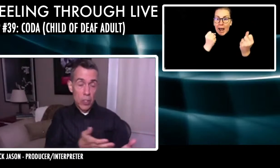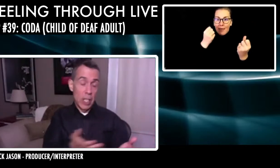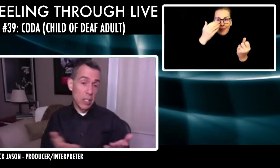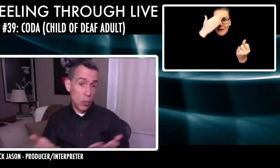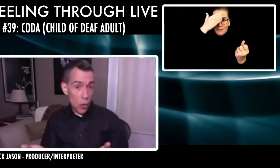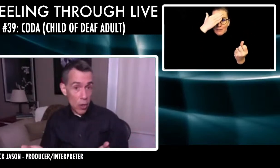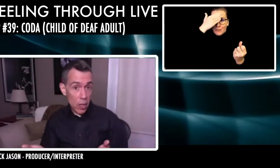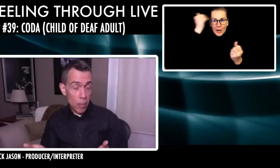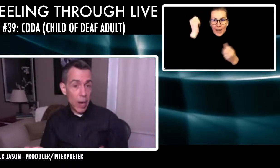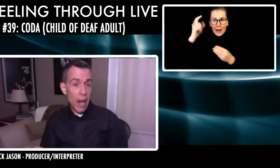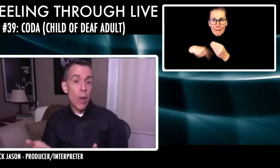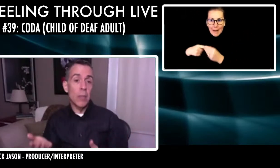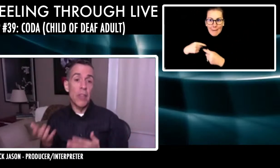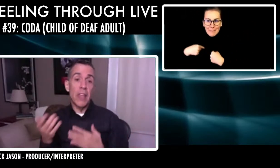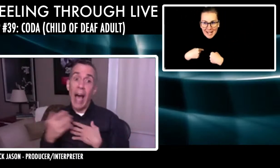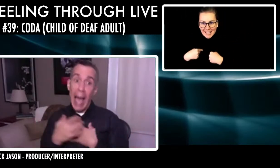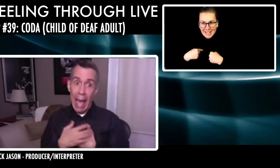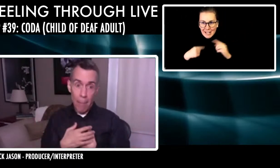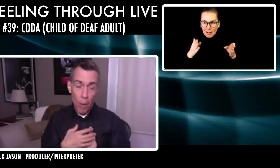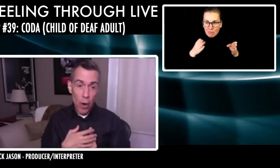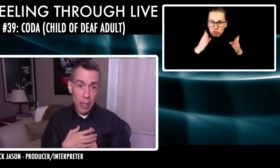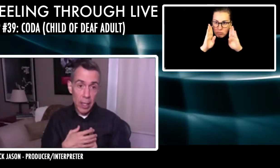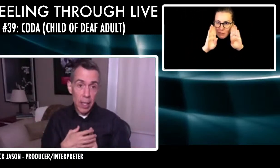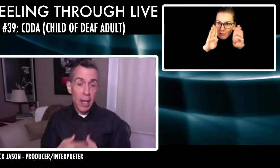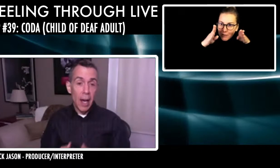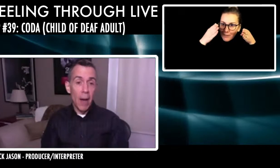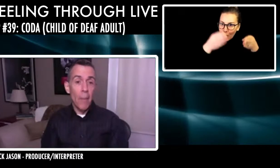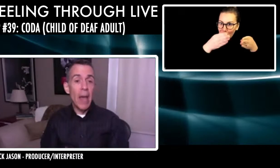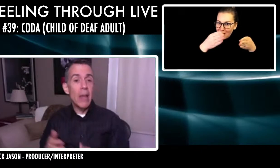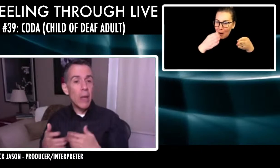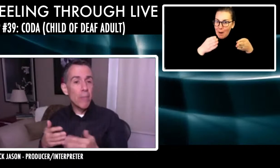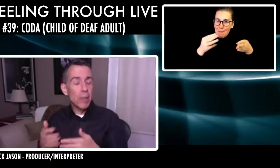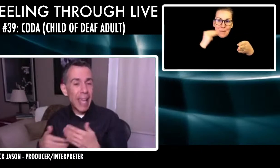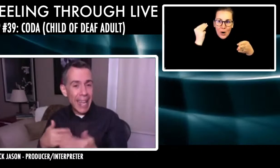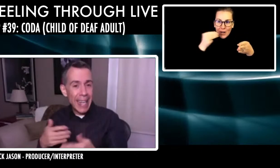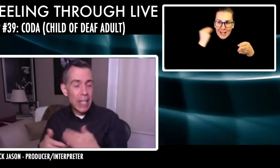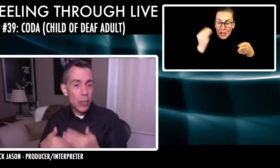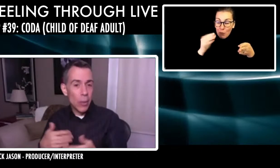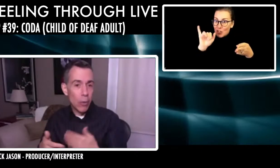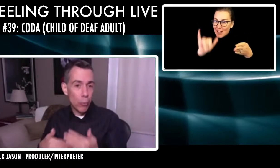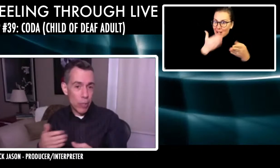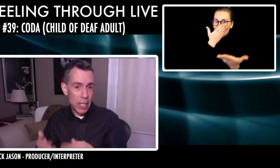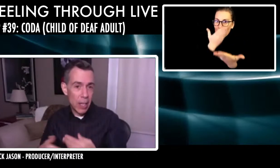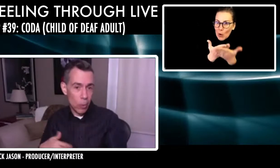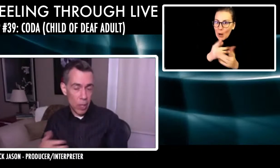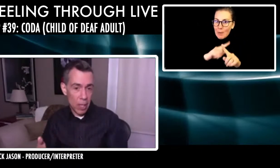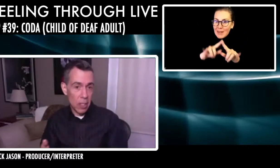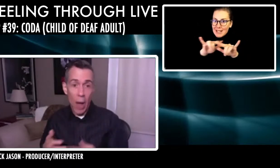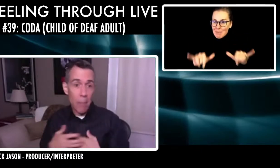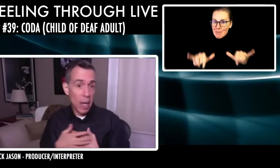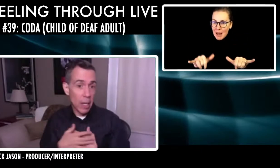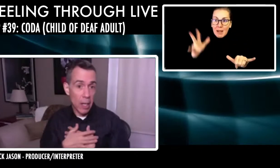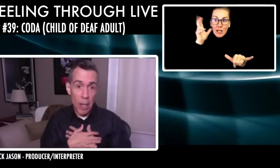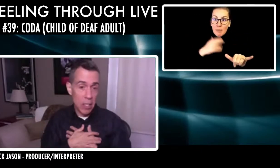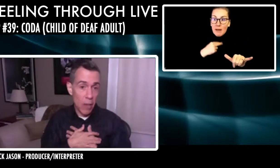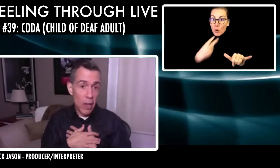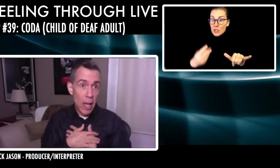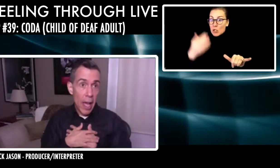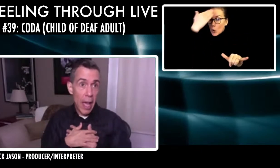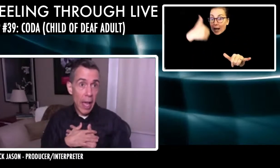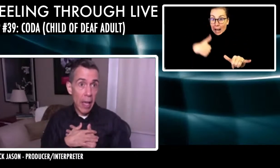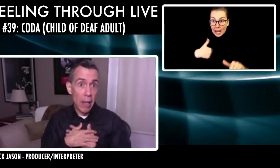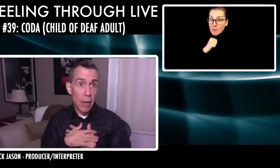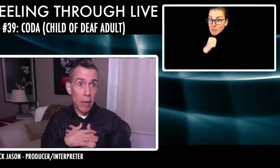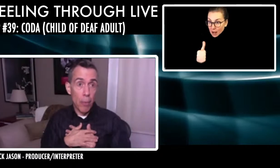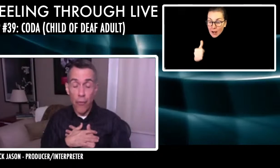which I guess is good, but I don't want them to think I am Marley. Um, and then we played it into a little routine with us. You know, I'm not going to call myself